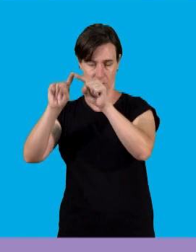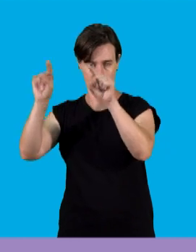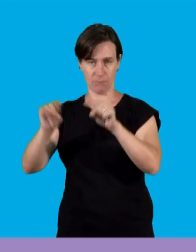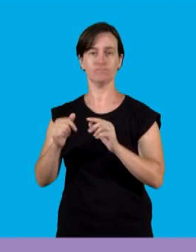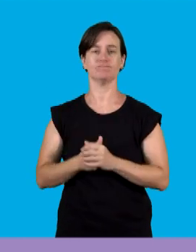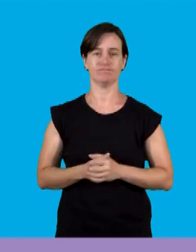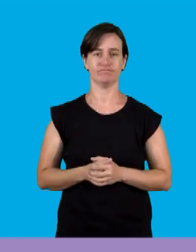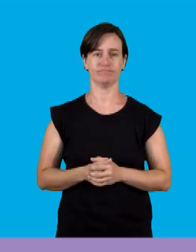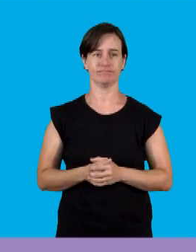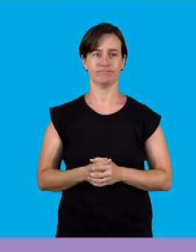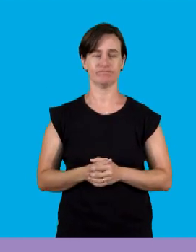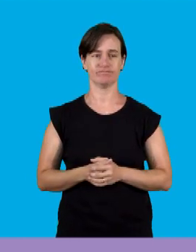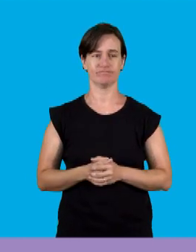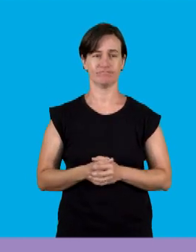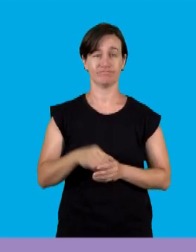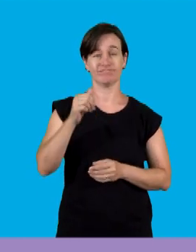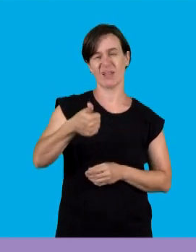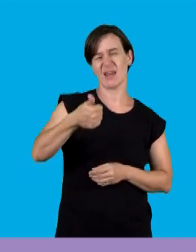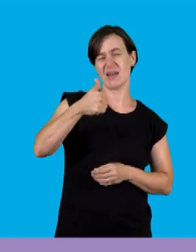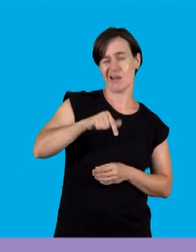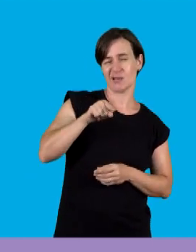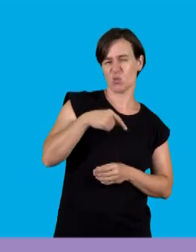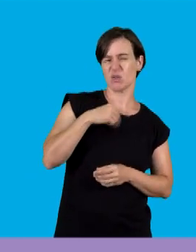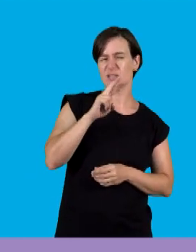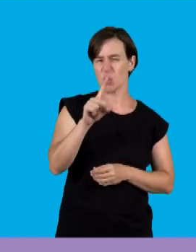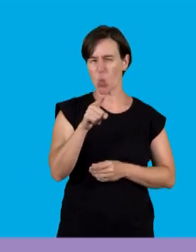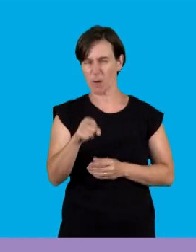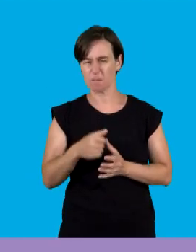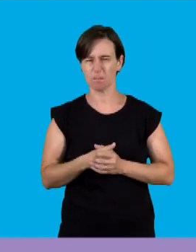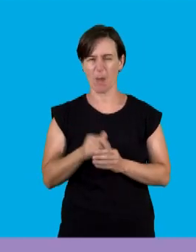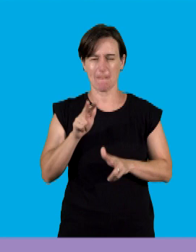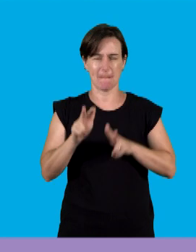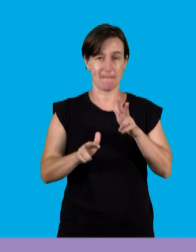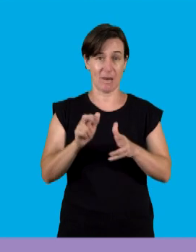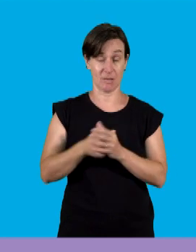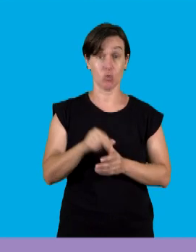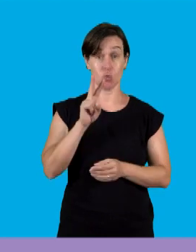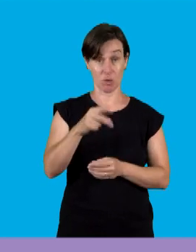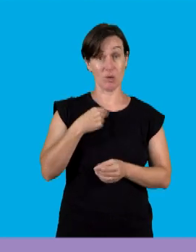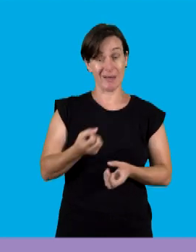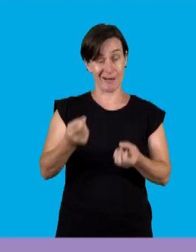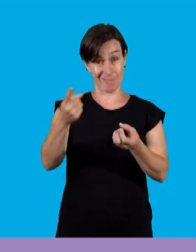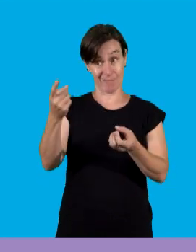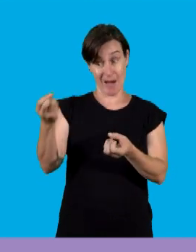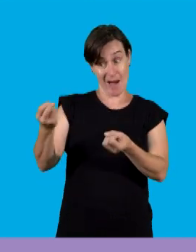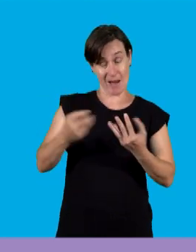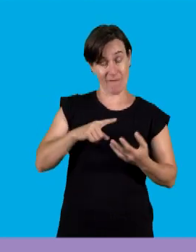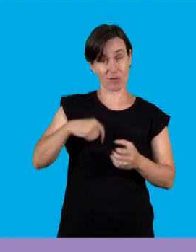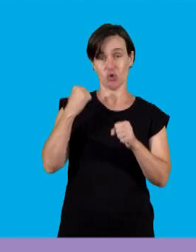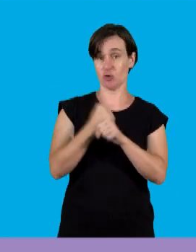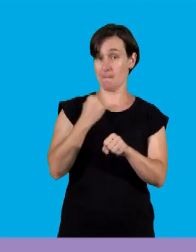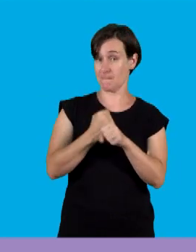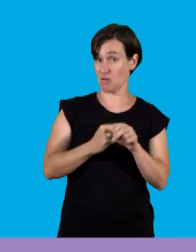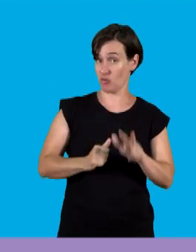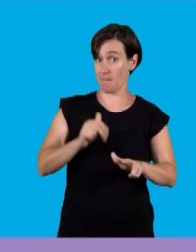blocks. Let's move over to the next pattern here. So we again have been given a geometric pattern, and this